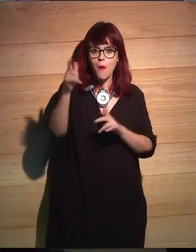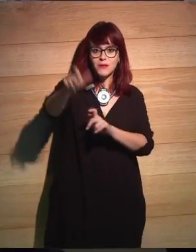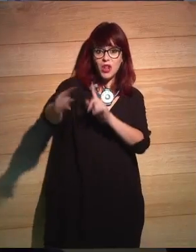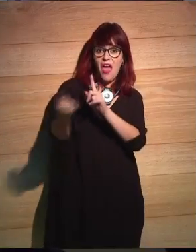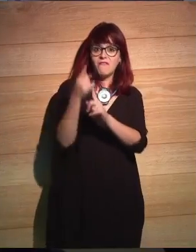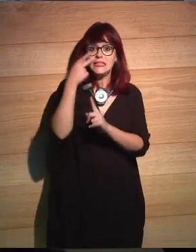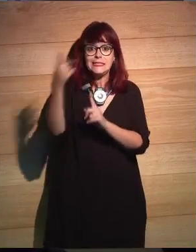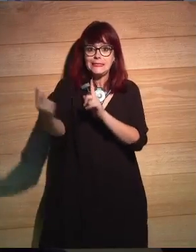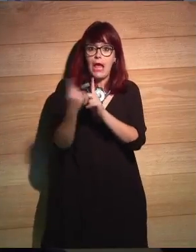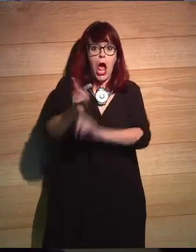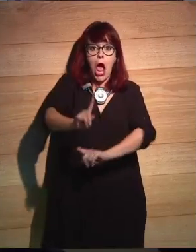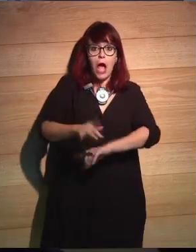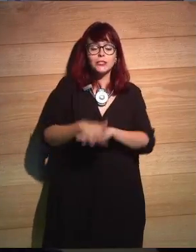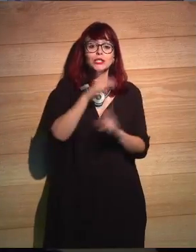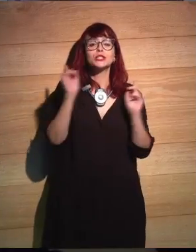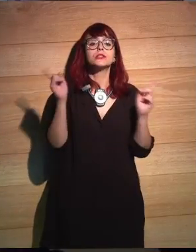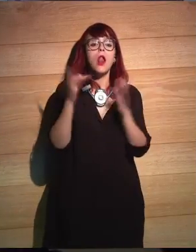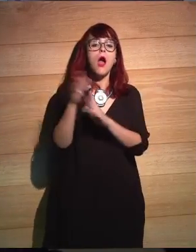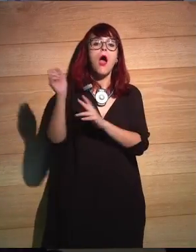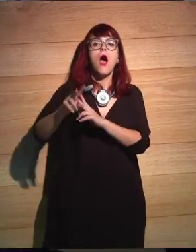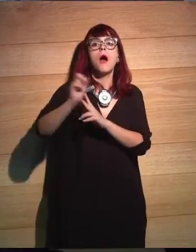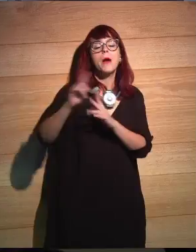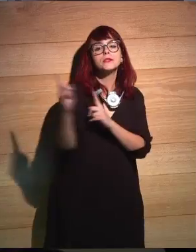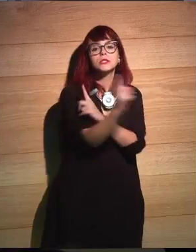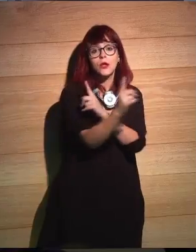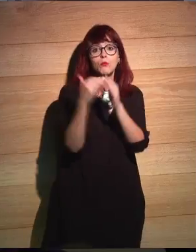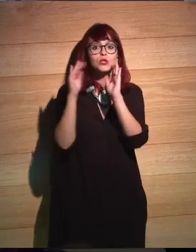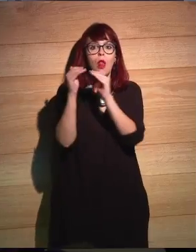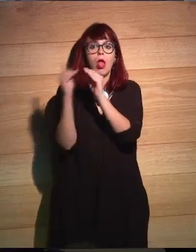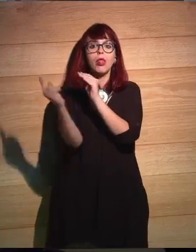me. I was very happy about that. So that's